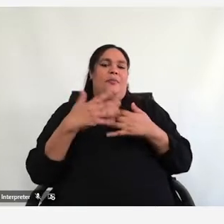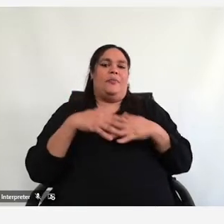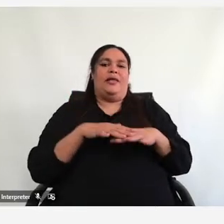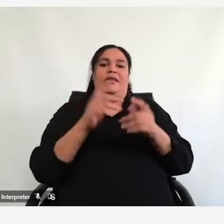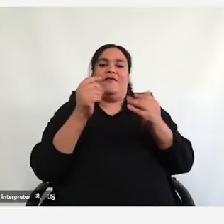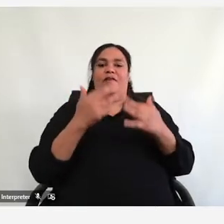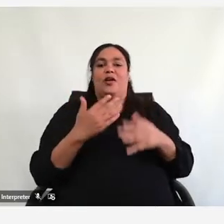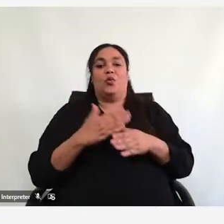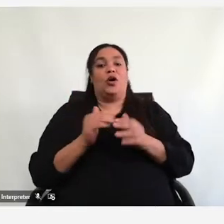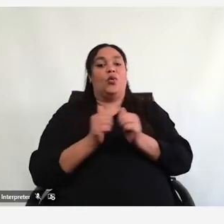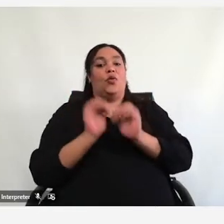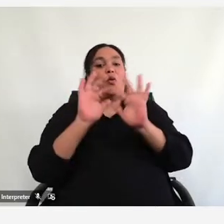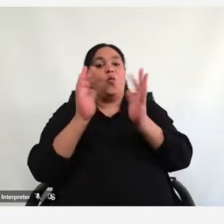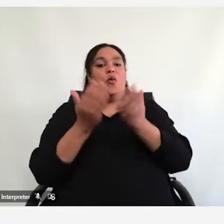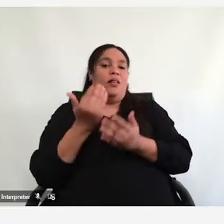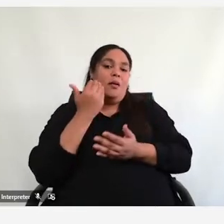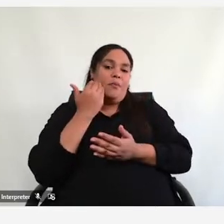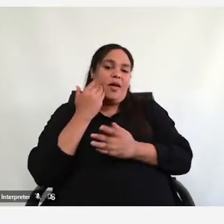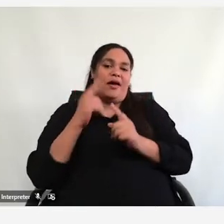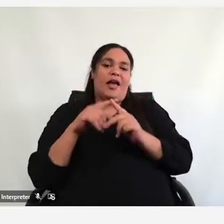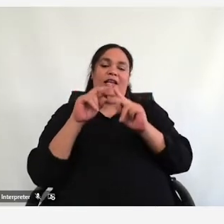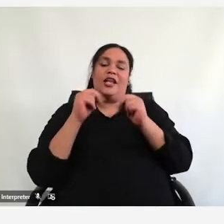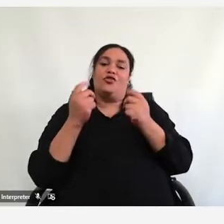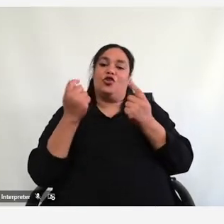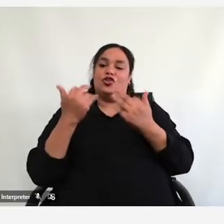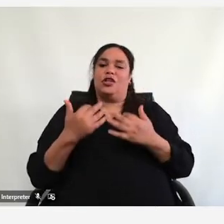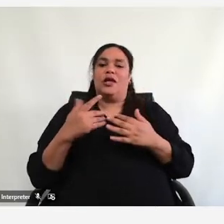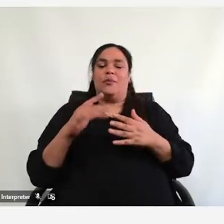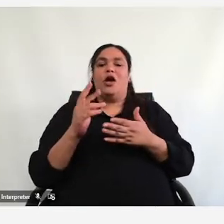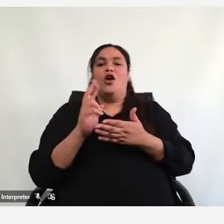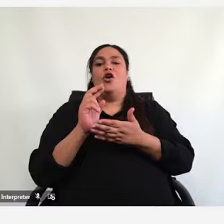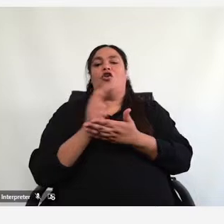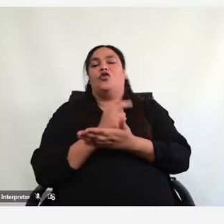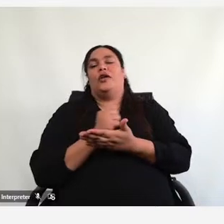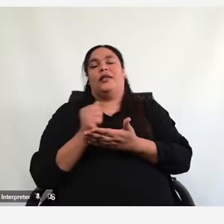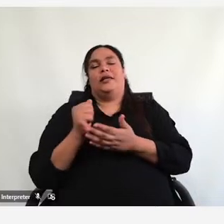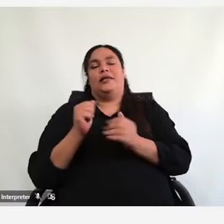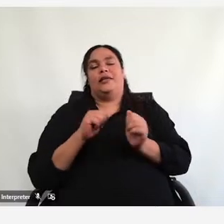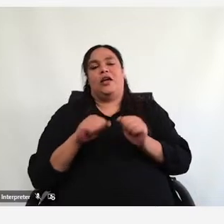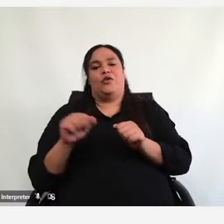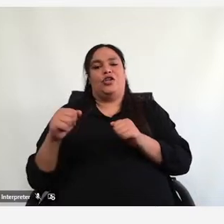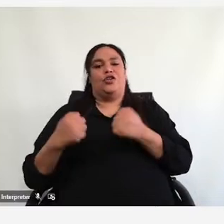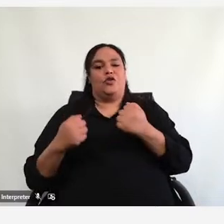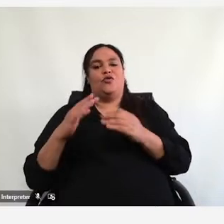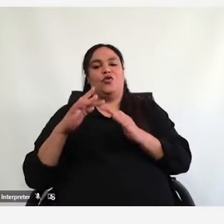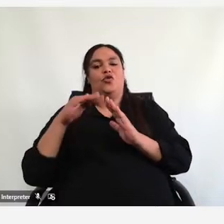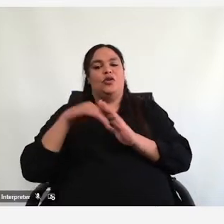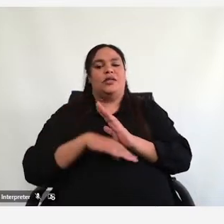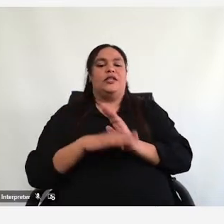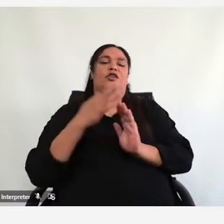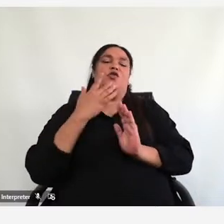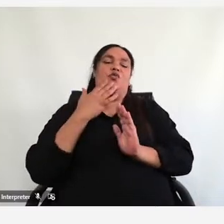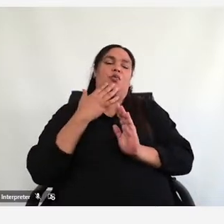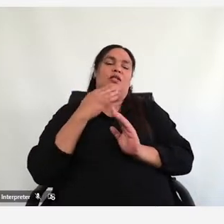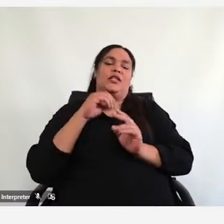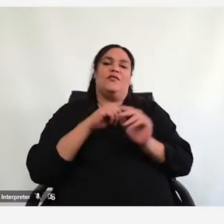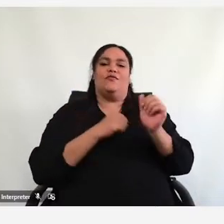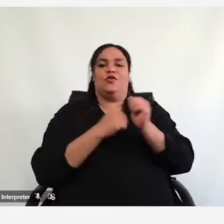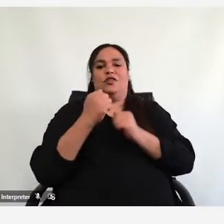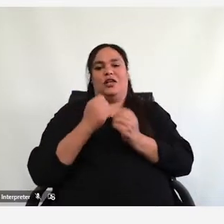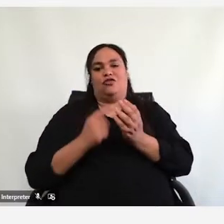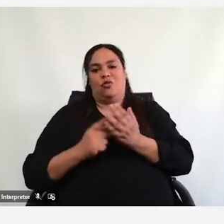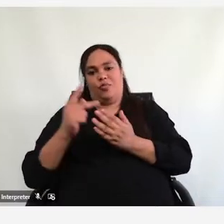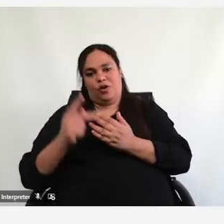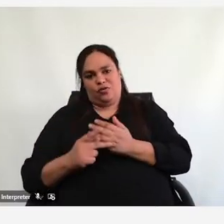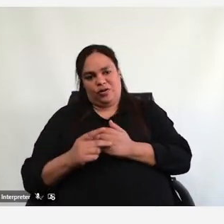also working with the World Bank and the National Treasury on a credit guarantee vehicle in order to de-risk infrastructure projects. In